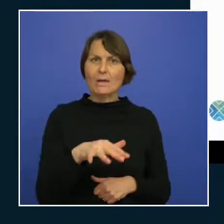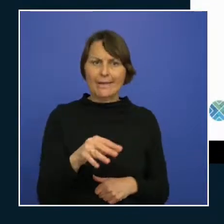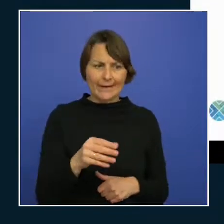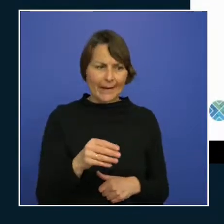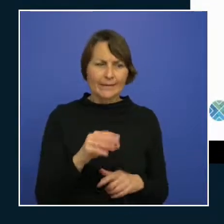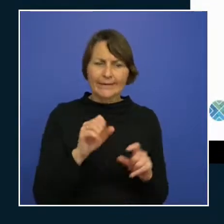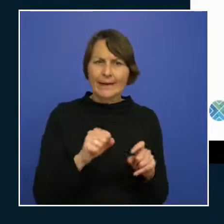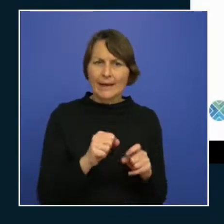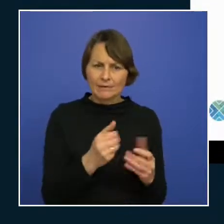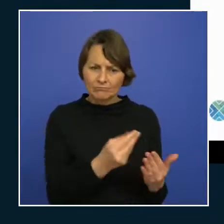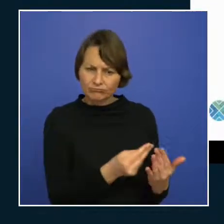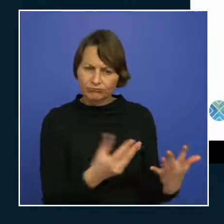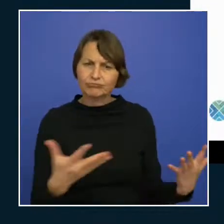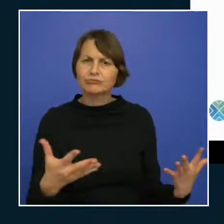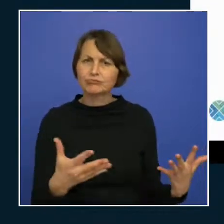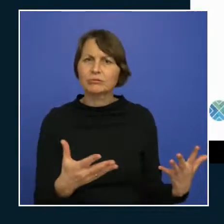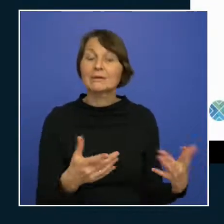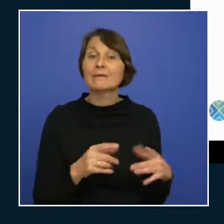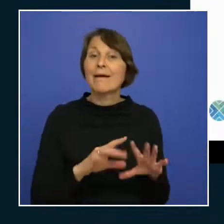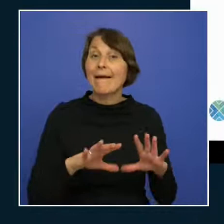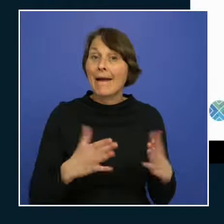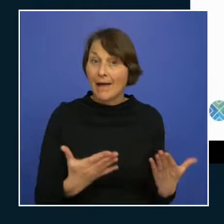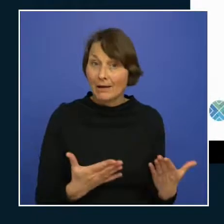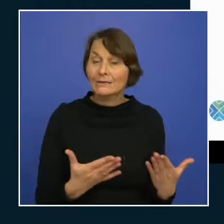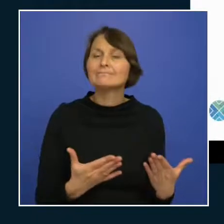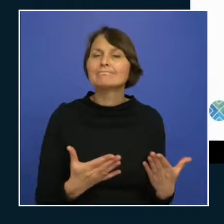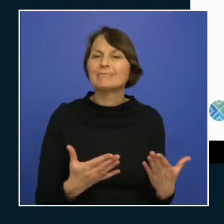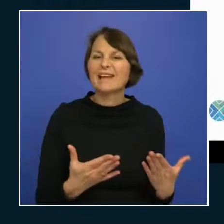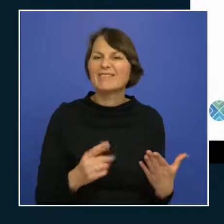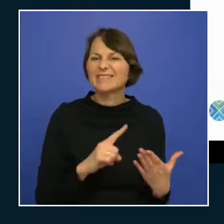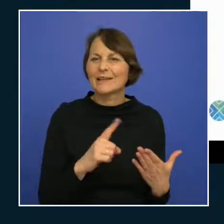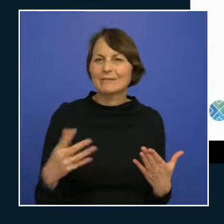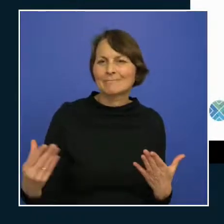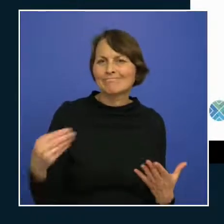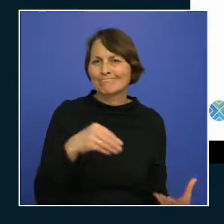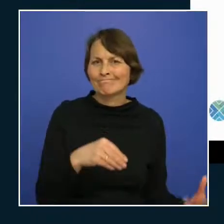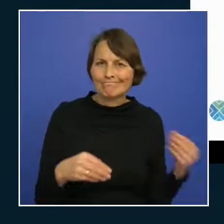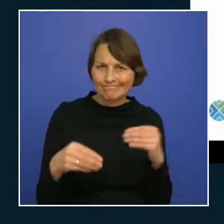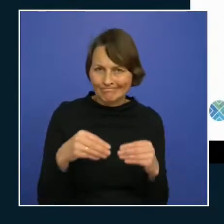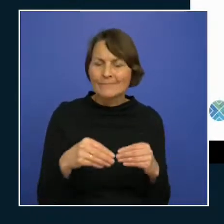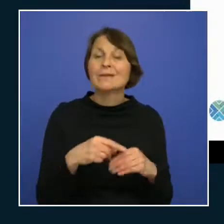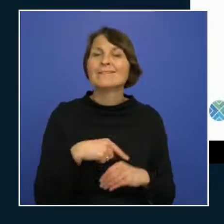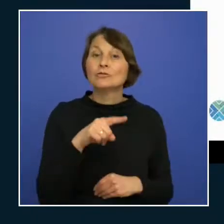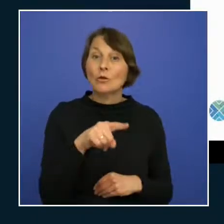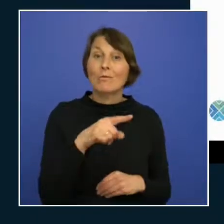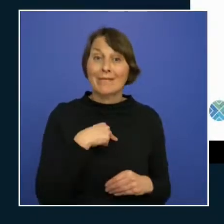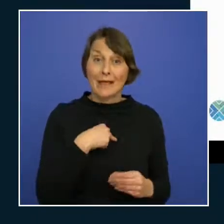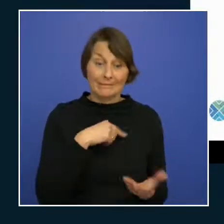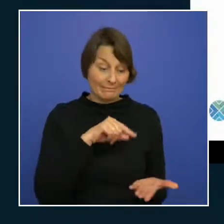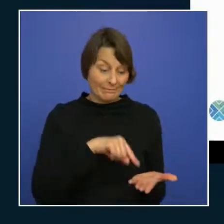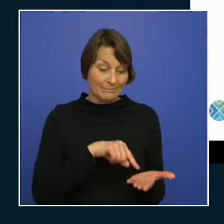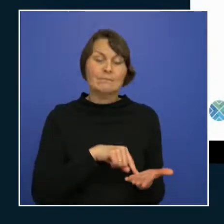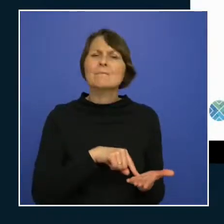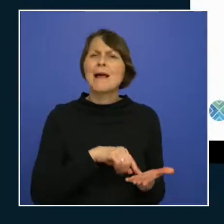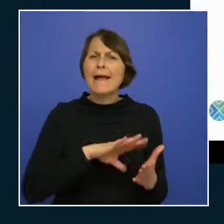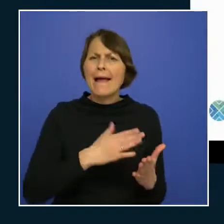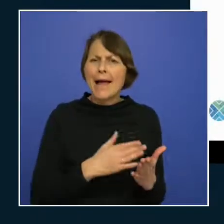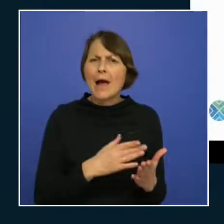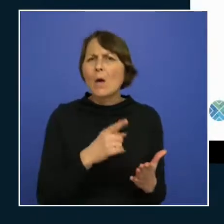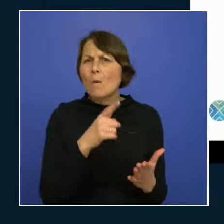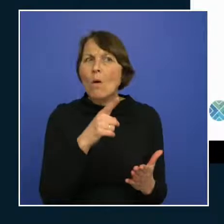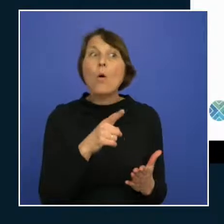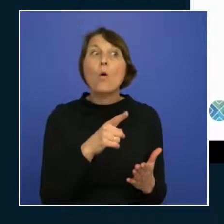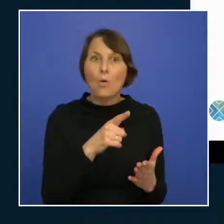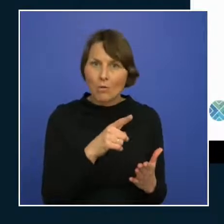the authentication is handled by a combination of the application identifier and a secret key or